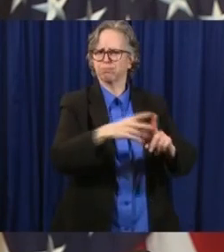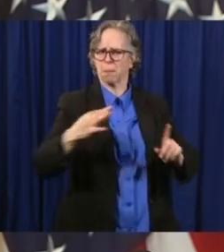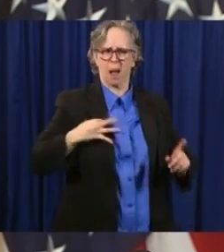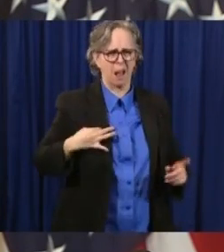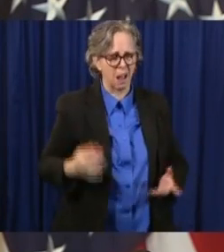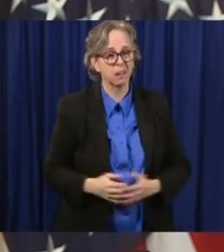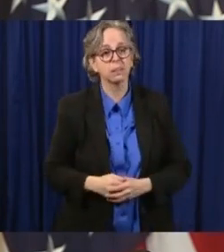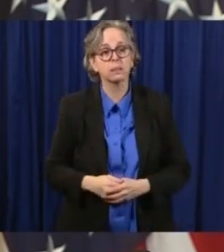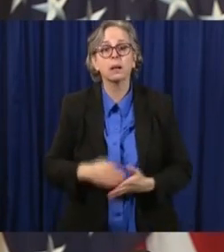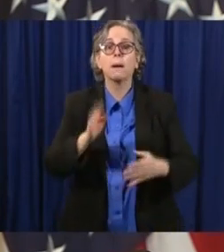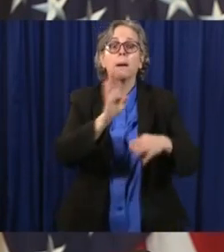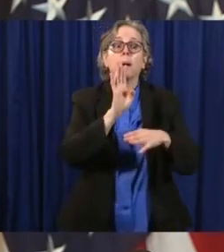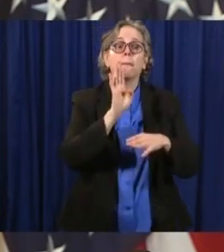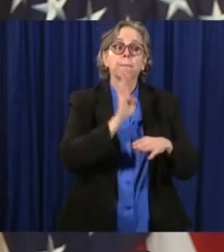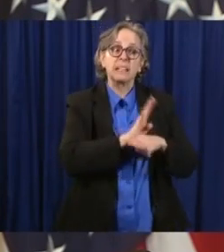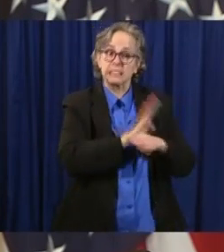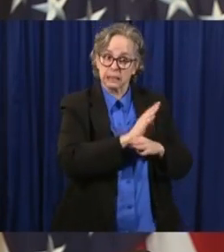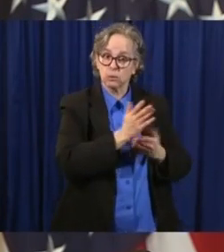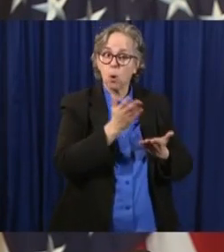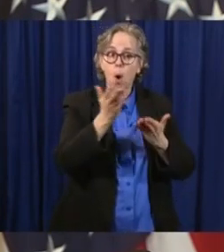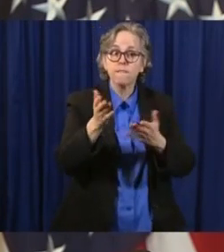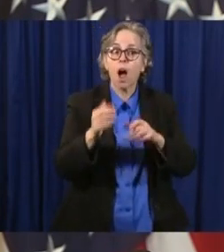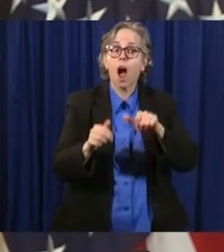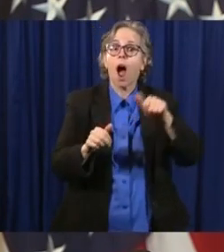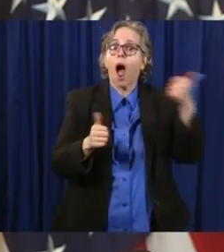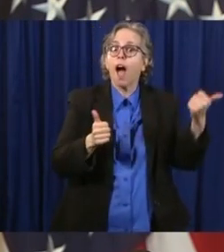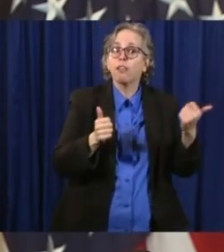we've posted layoff aversion information on